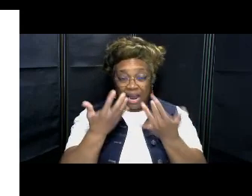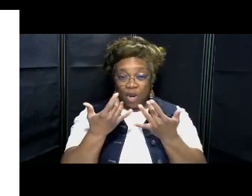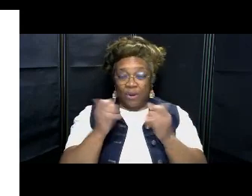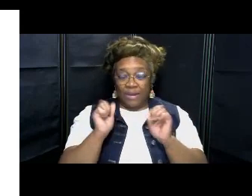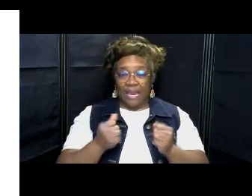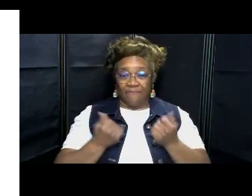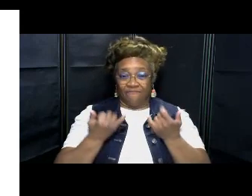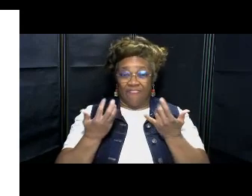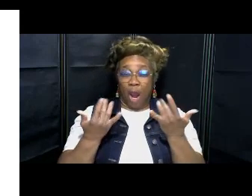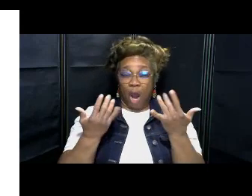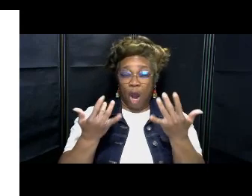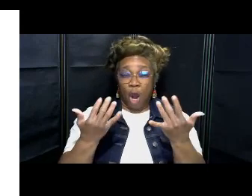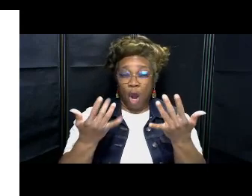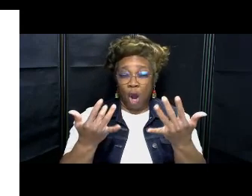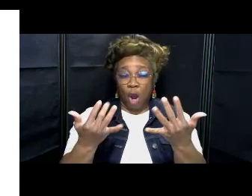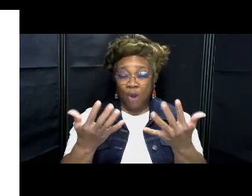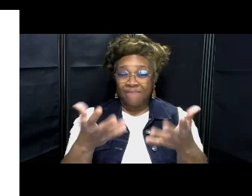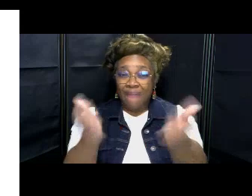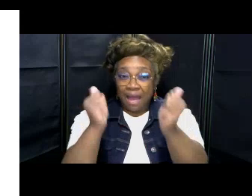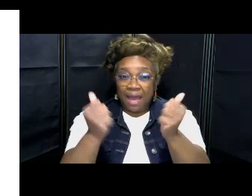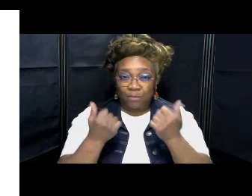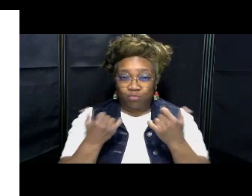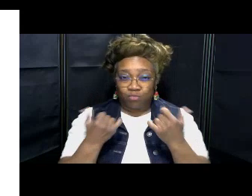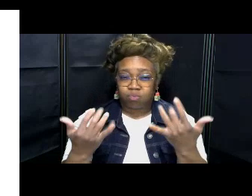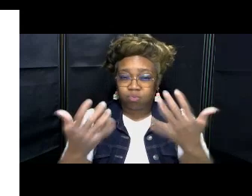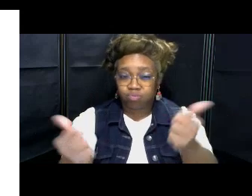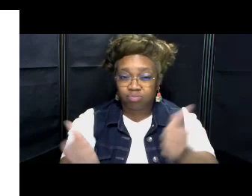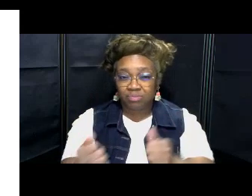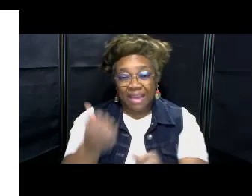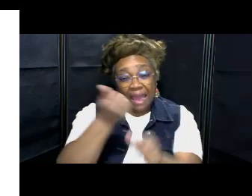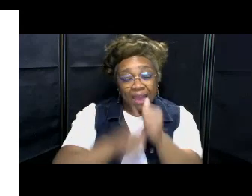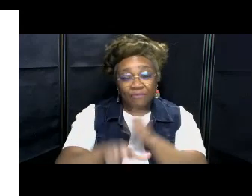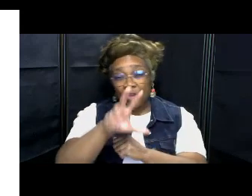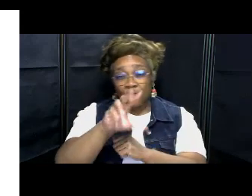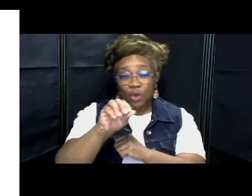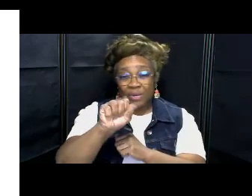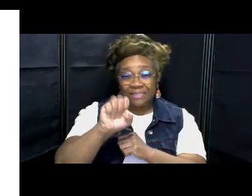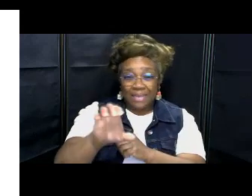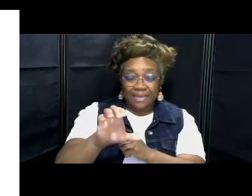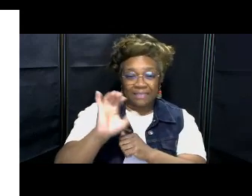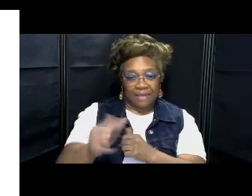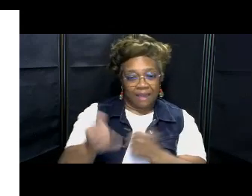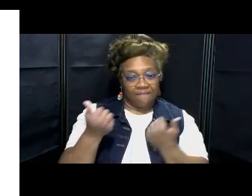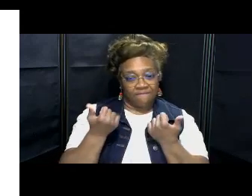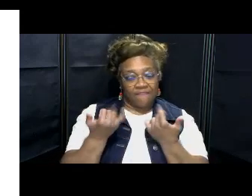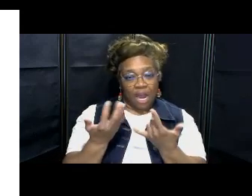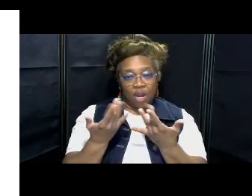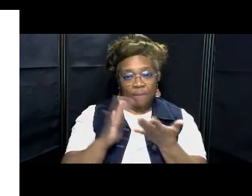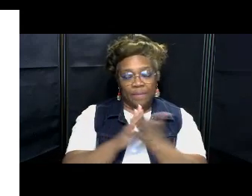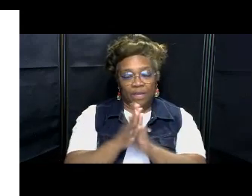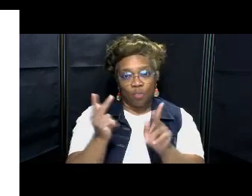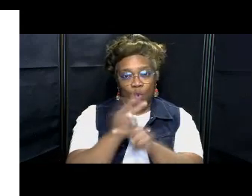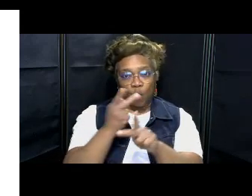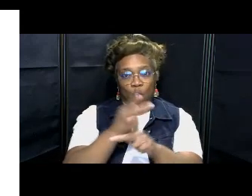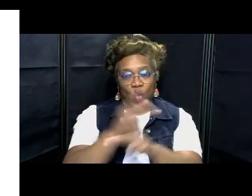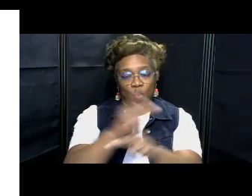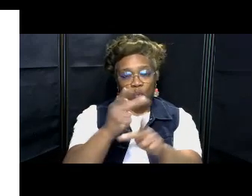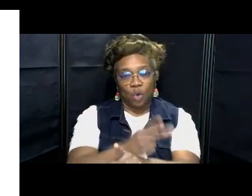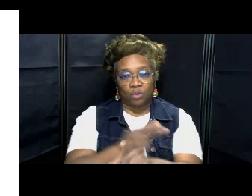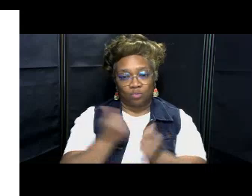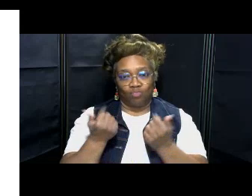to double in size every 30 seconds. So 1,000, 2, 1,000, 3, 1,000, 30 seconds later, big becomes bigger, huge